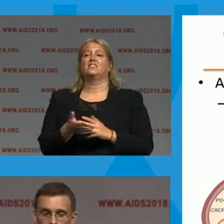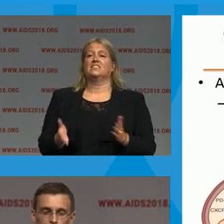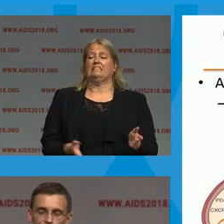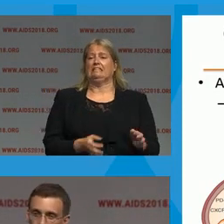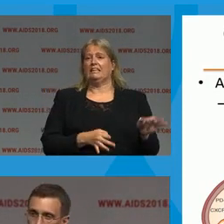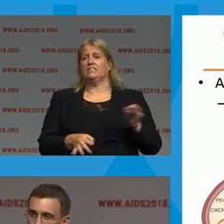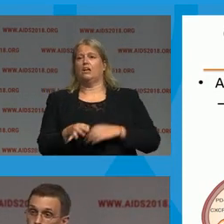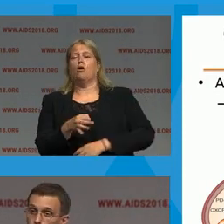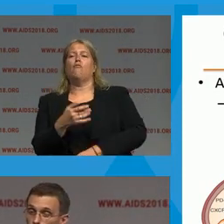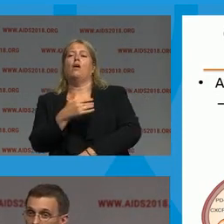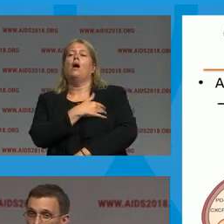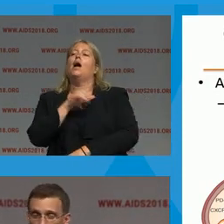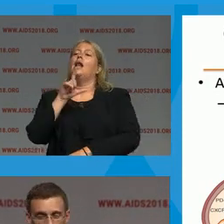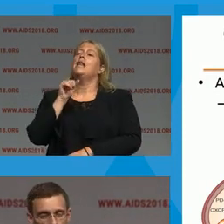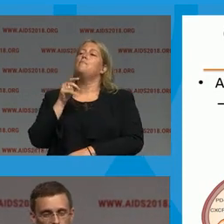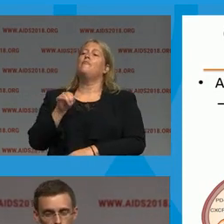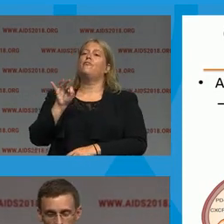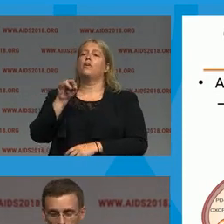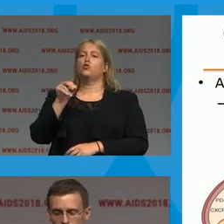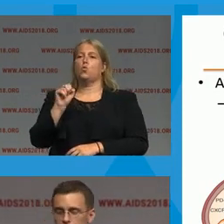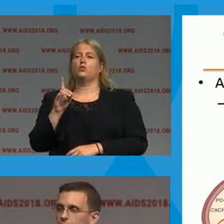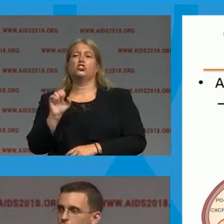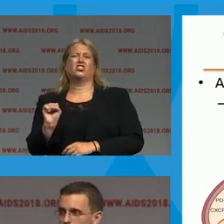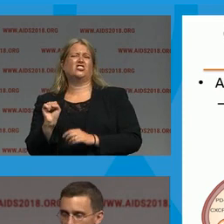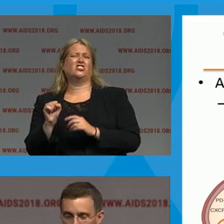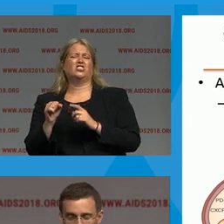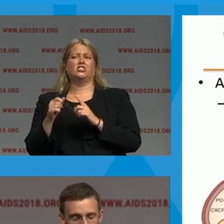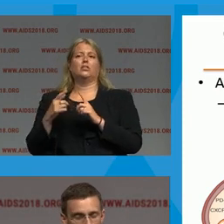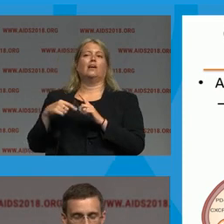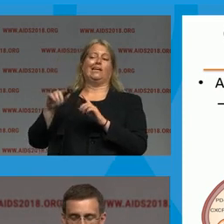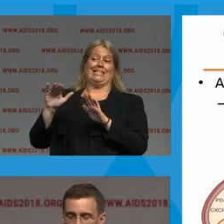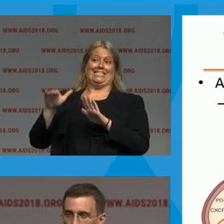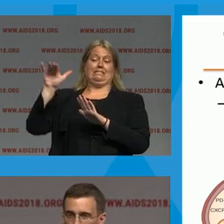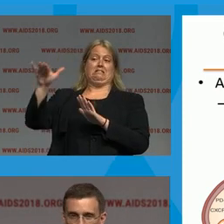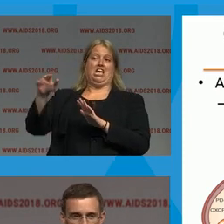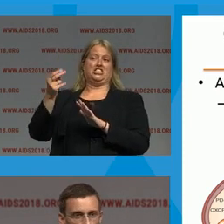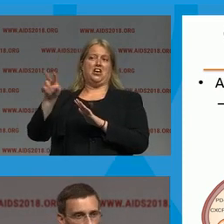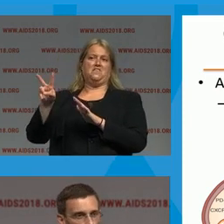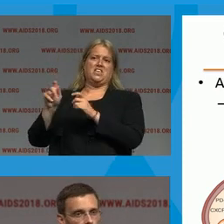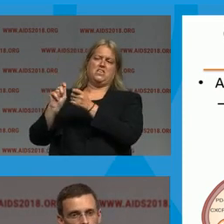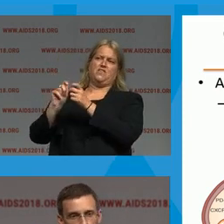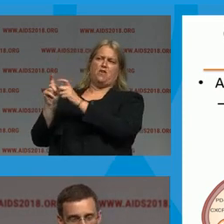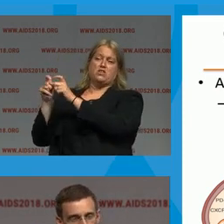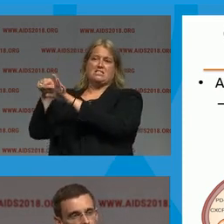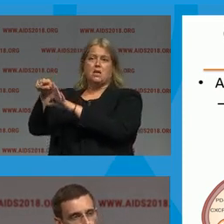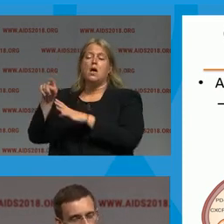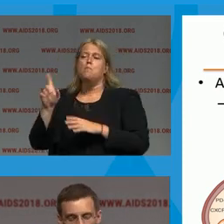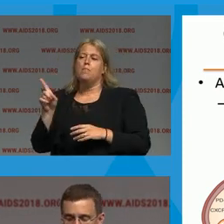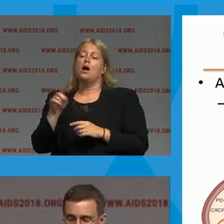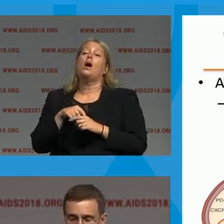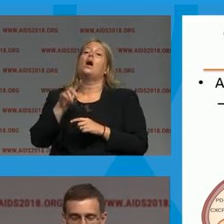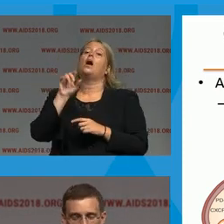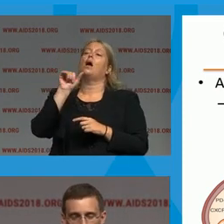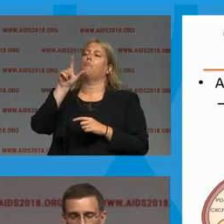node follicles where we know that HIV persists at high levels. The lymph node follicle is one important example, but there's